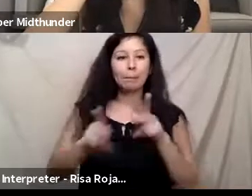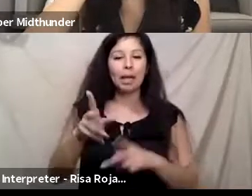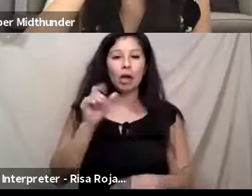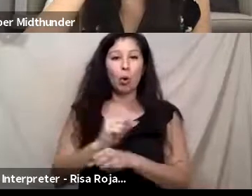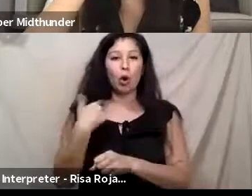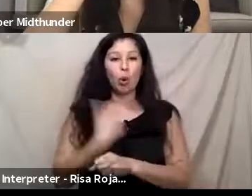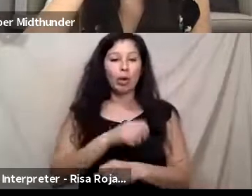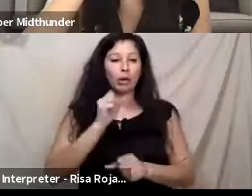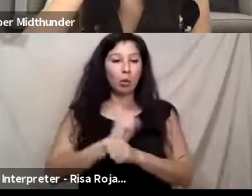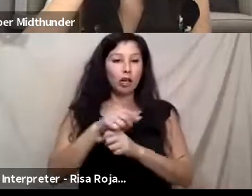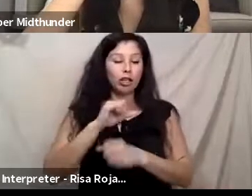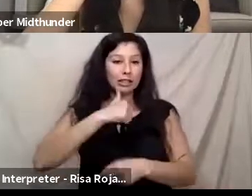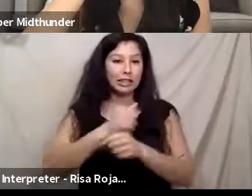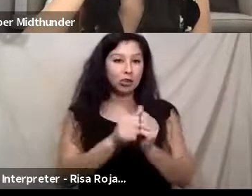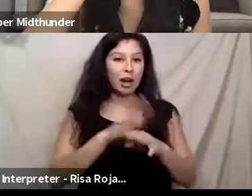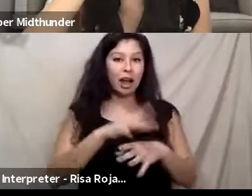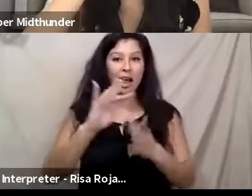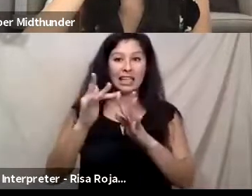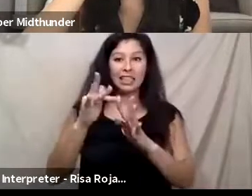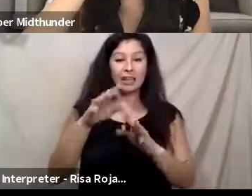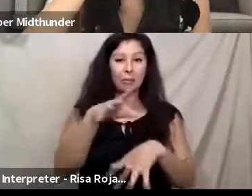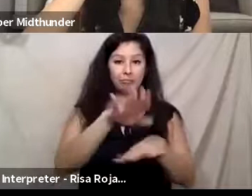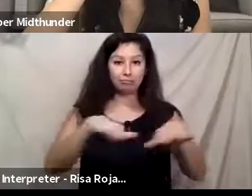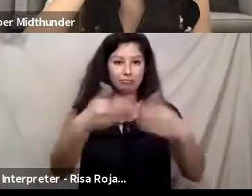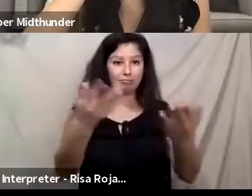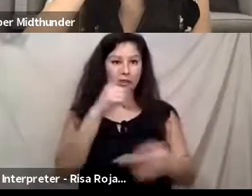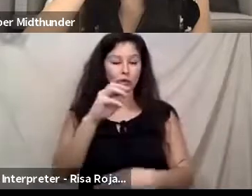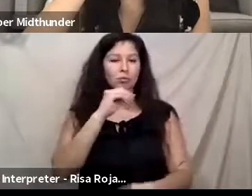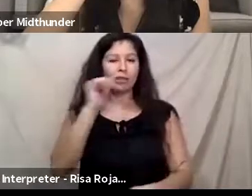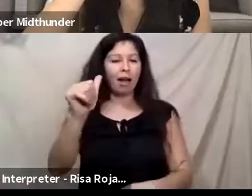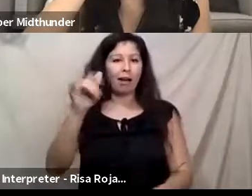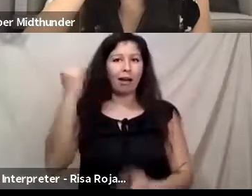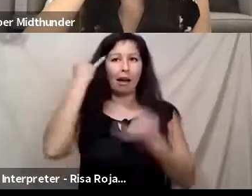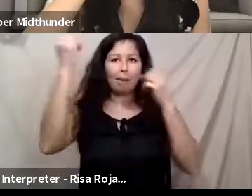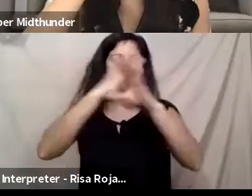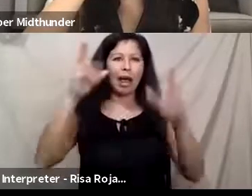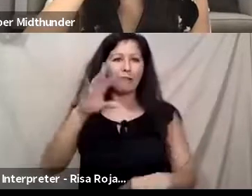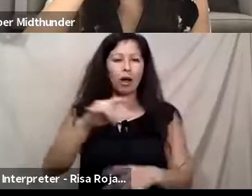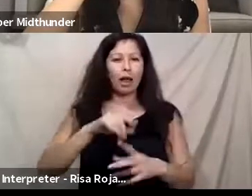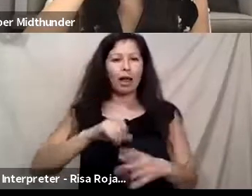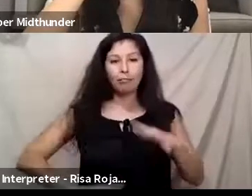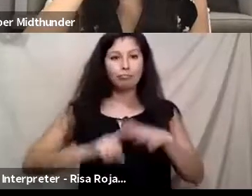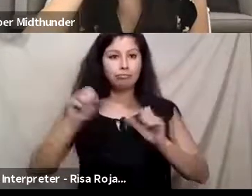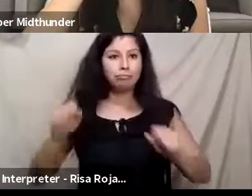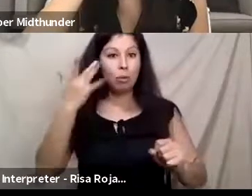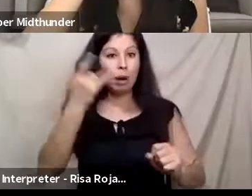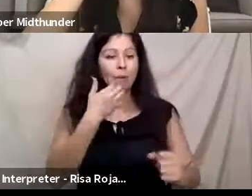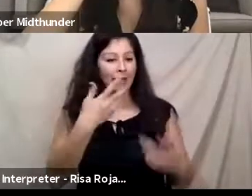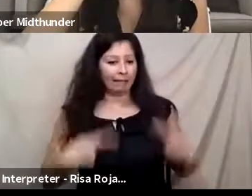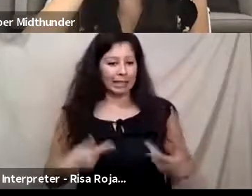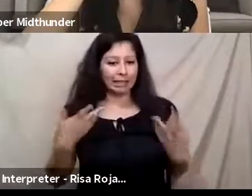digital platform does not exist in the ether, in an imaginary void, but is made possible because of the physical